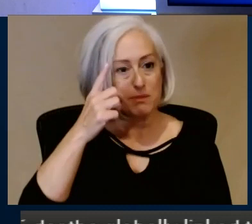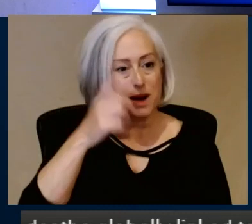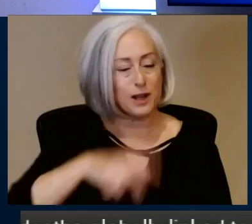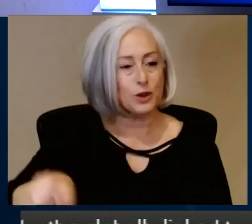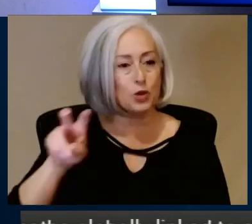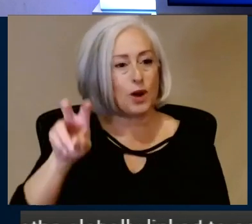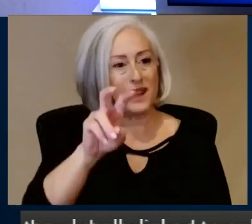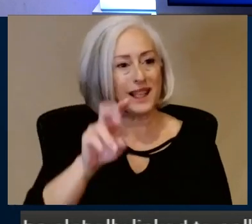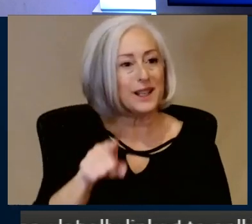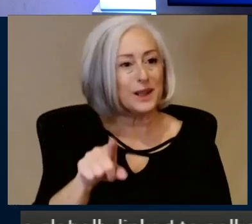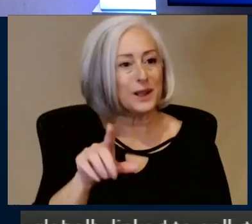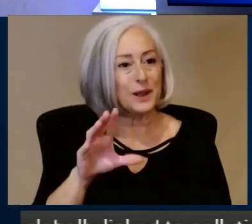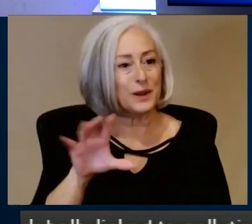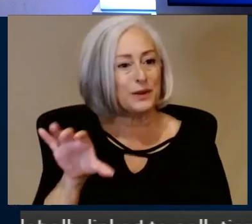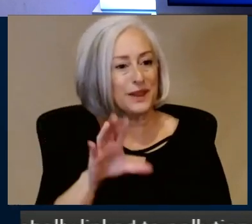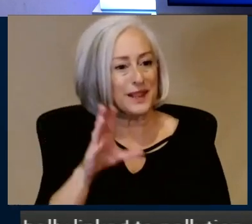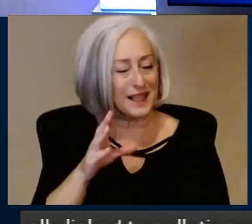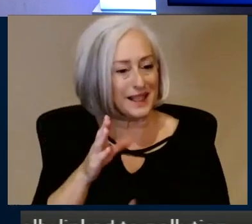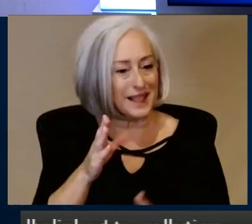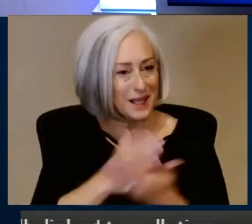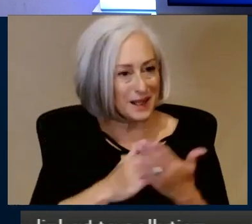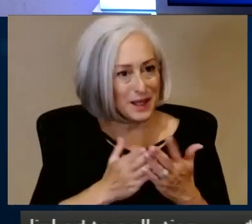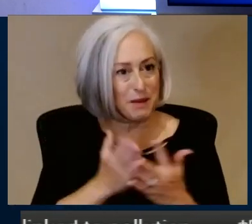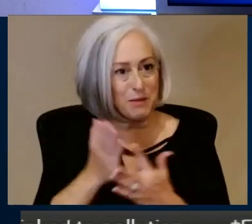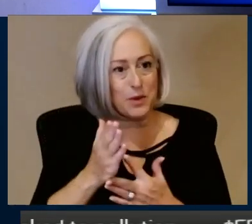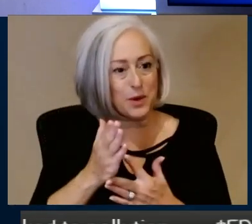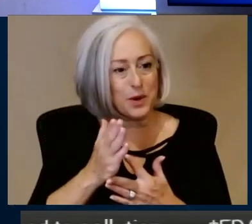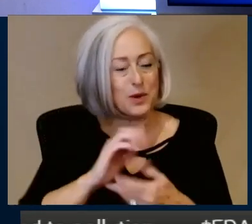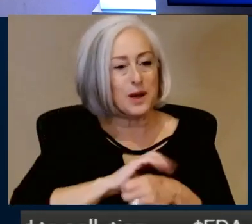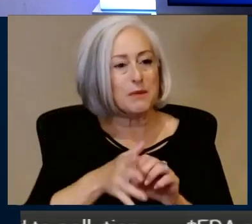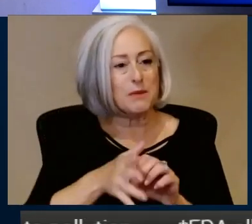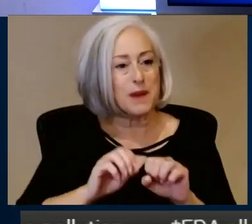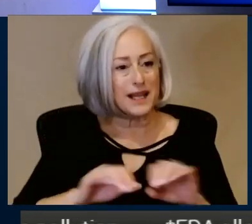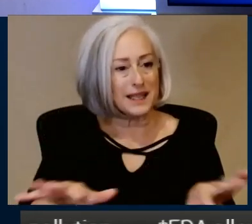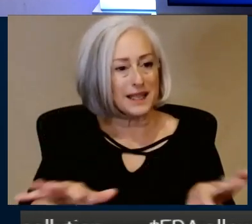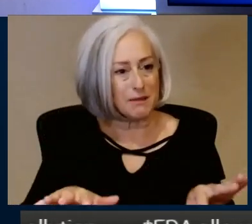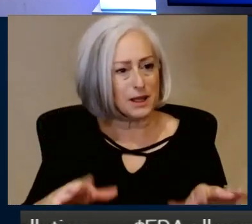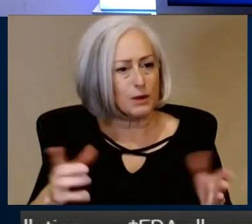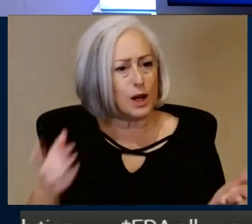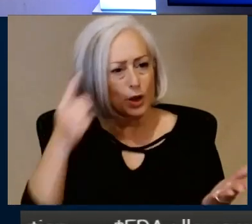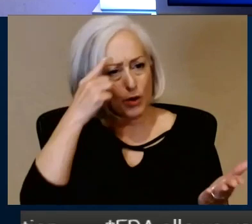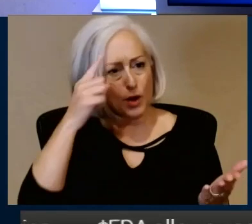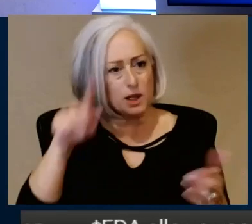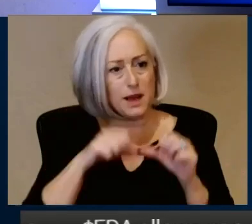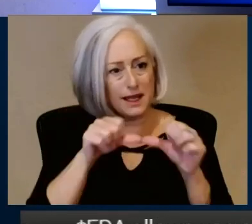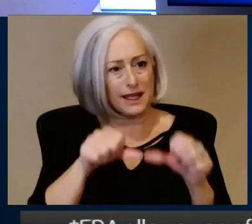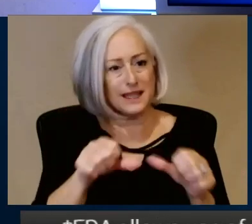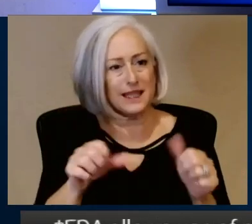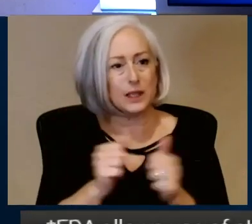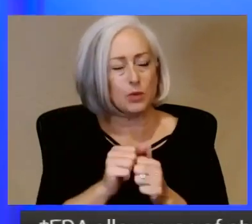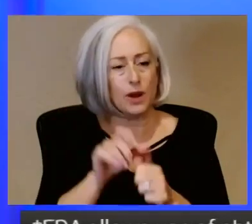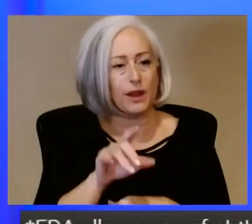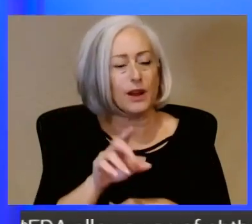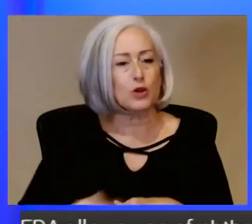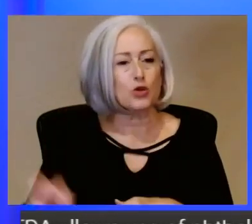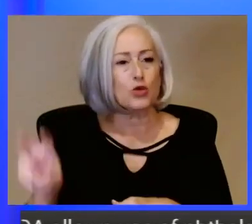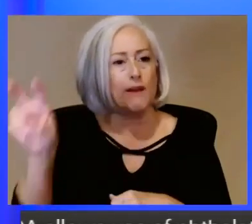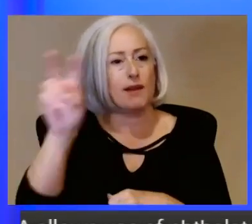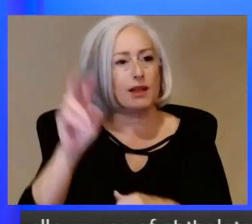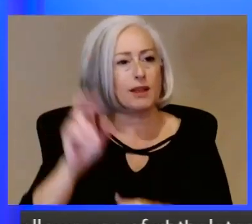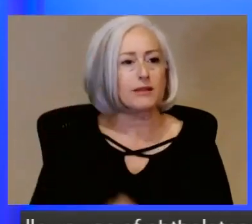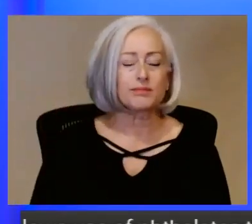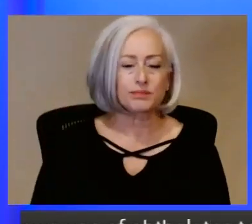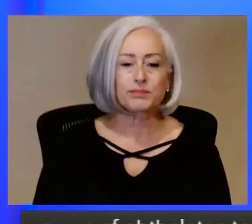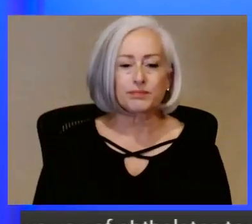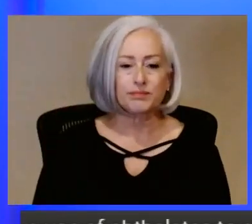through the through this entire pandemic, but what are your thoughts about continuing on with that or finding that balance, I guess? Yeah. I mean, again, I think